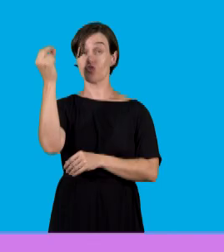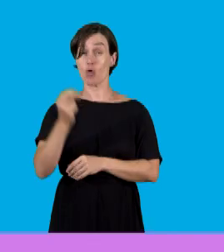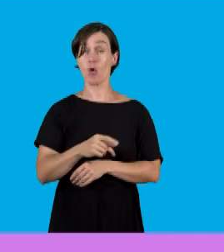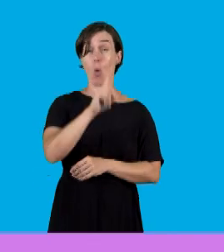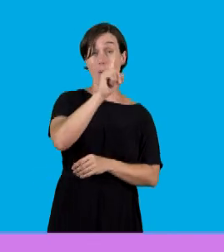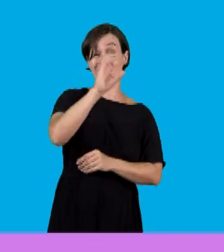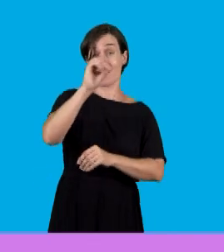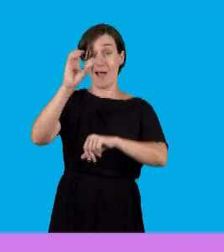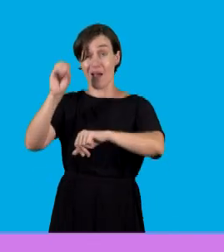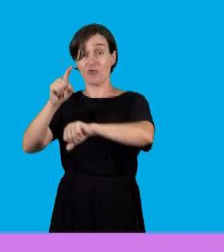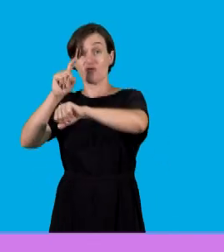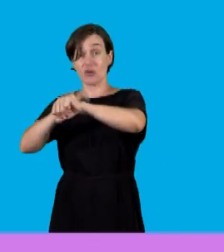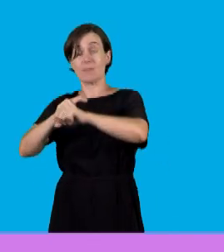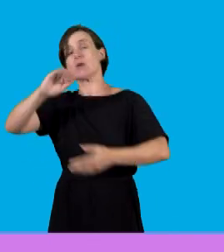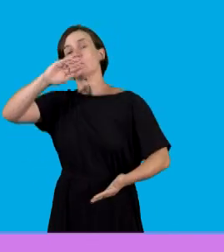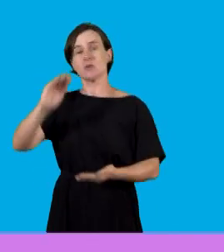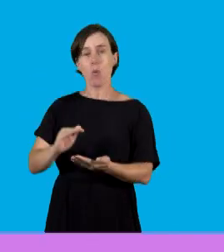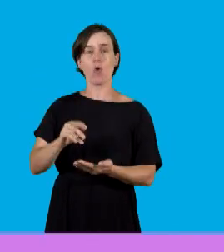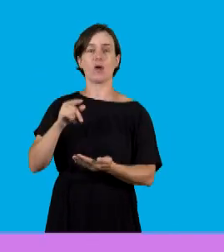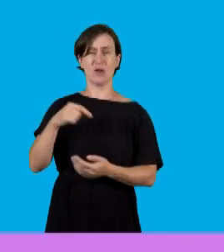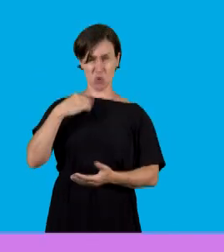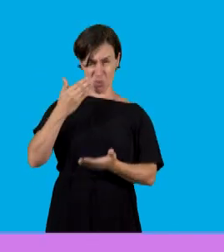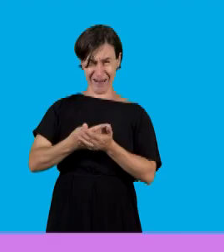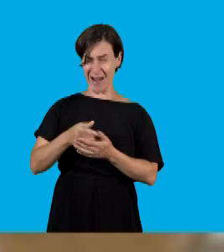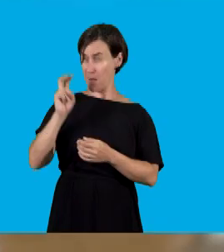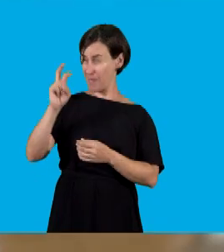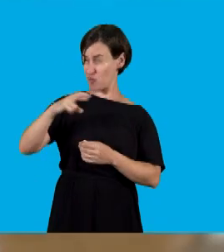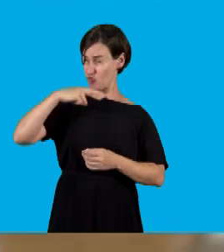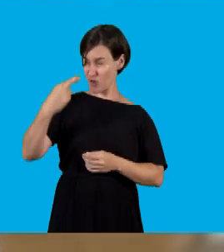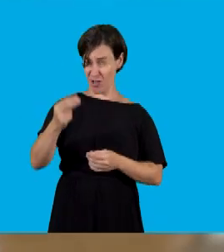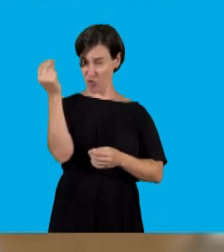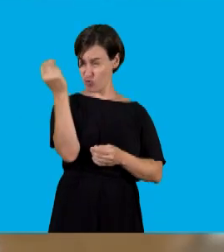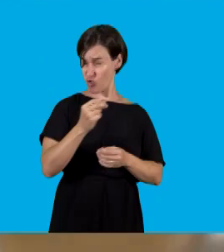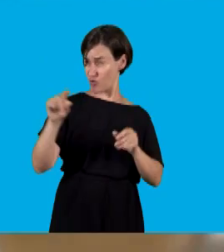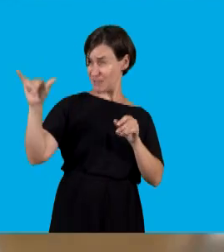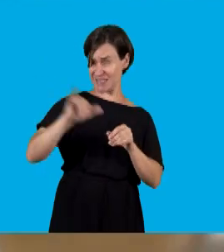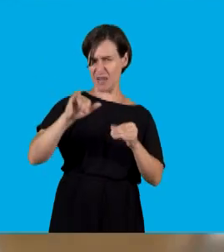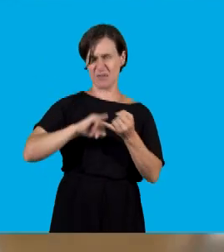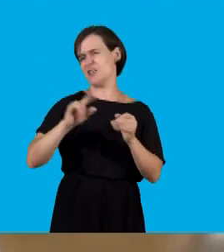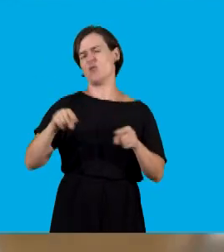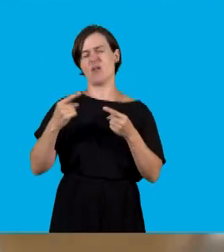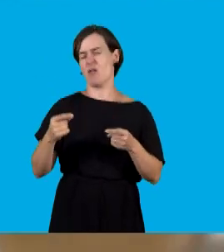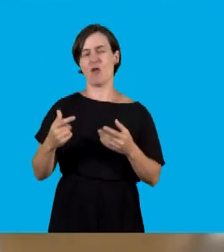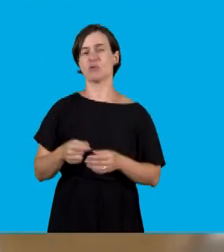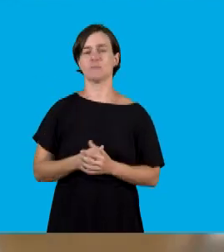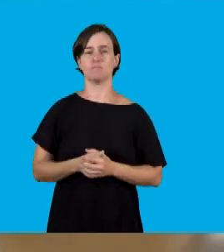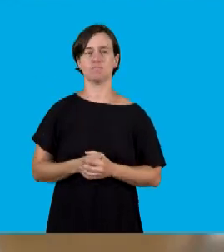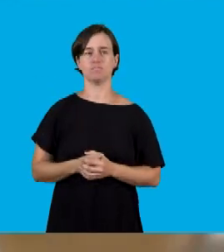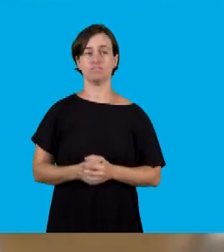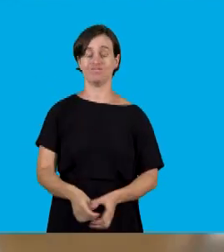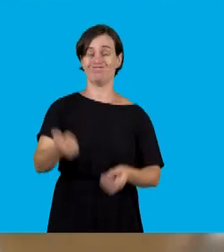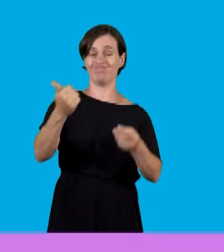its actual size. Obviously, we know that we cannot draw a bus with its actual size on a piece of paper, so we have to reduce this. So that is the scale